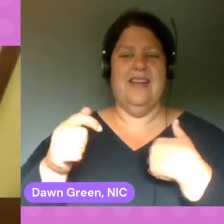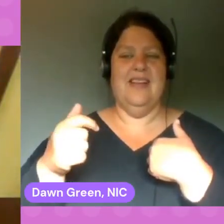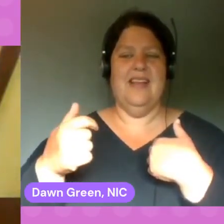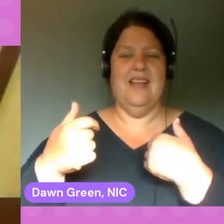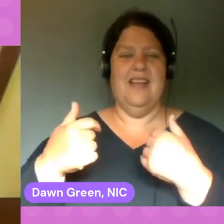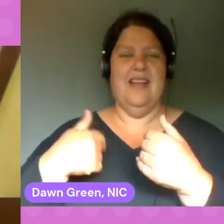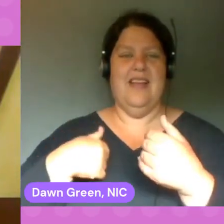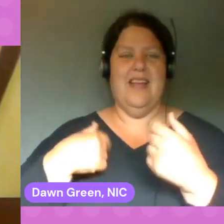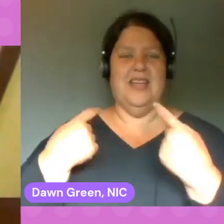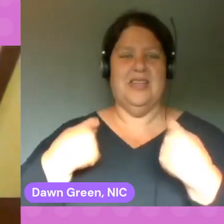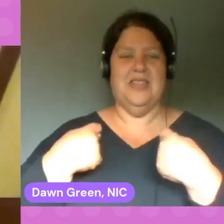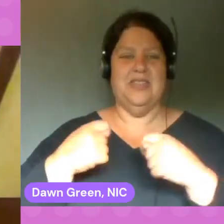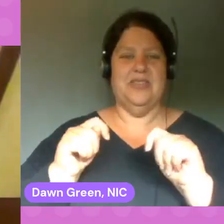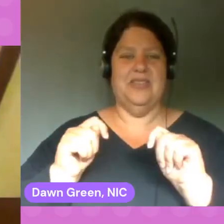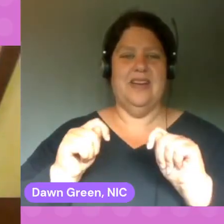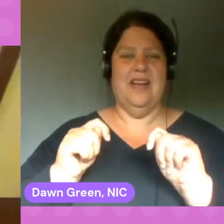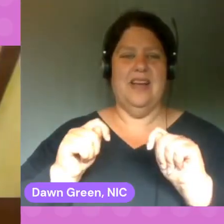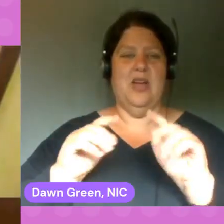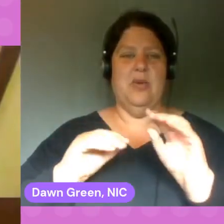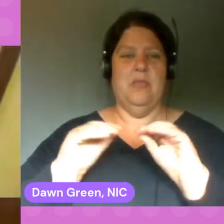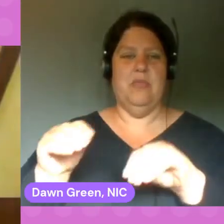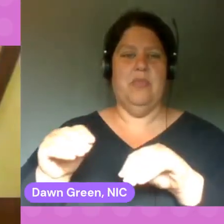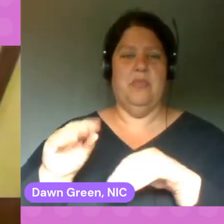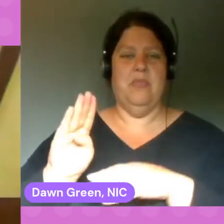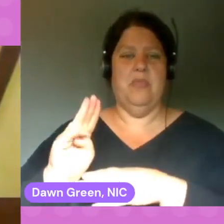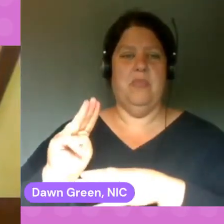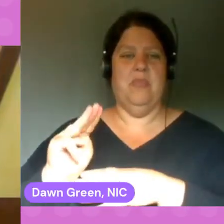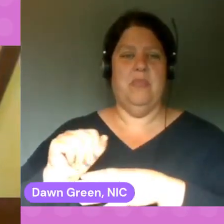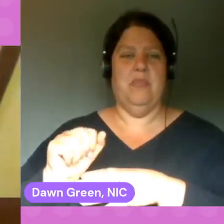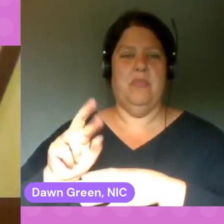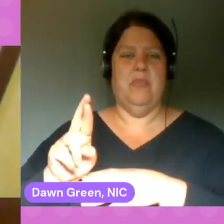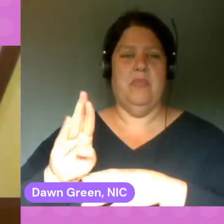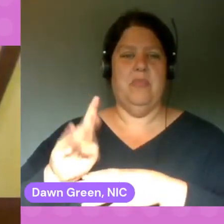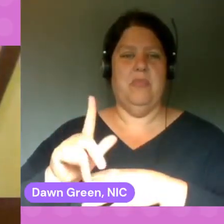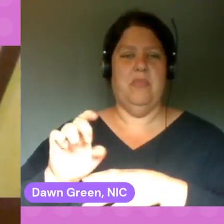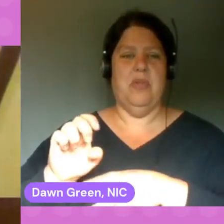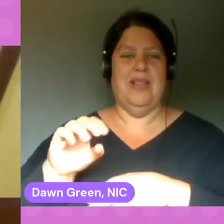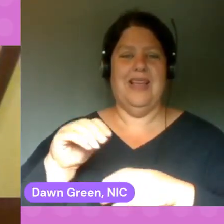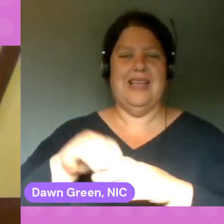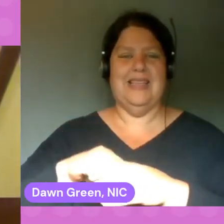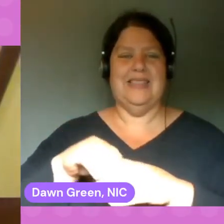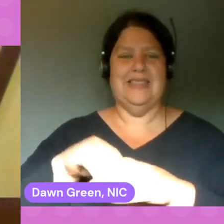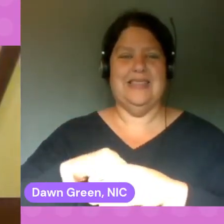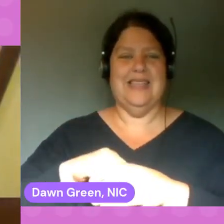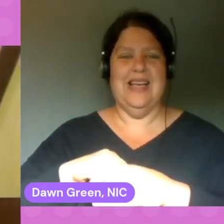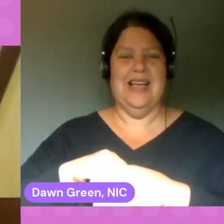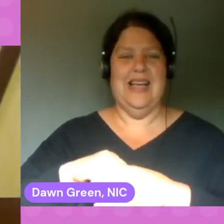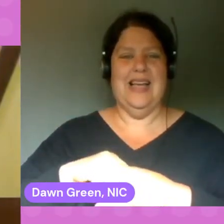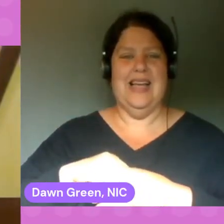just trying to put these marbles inside of this